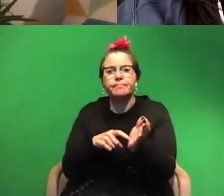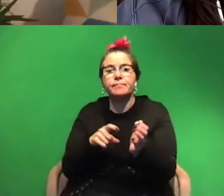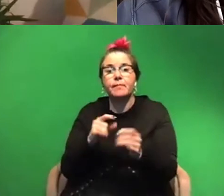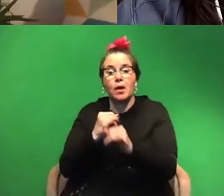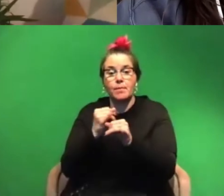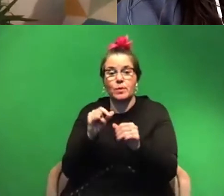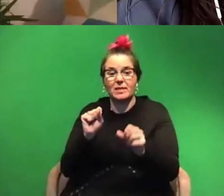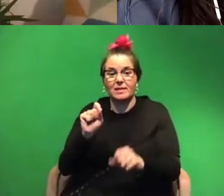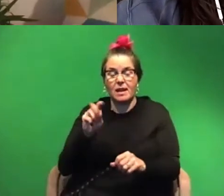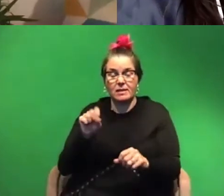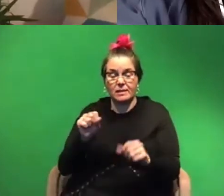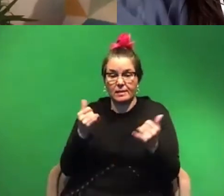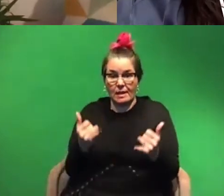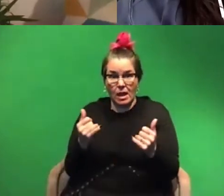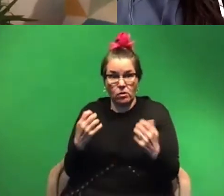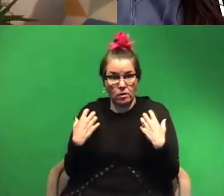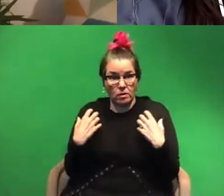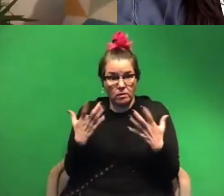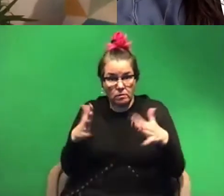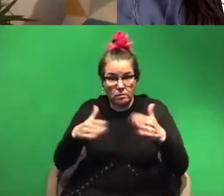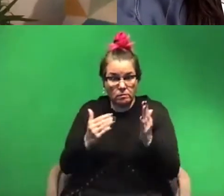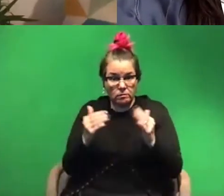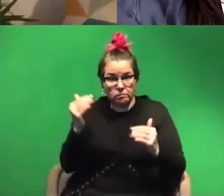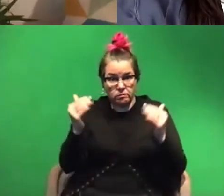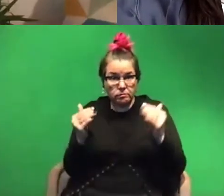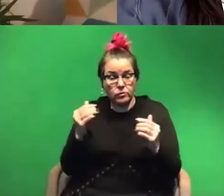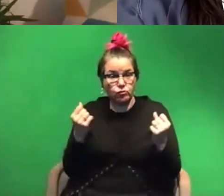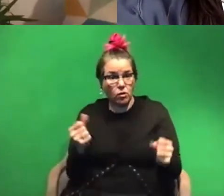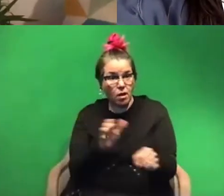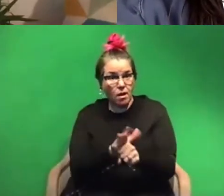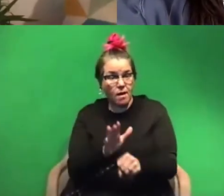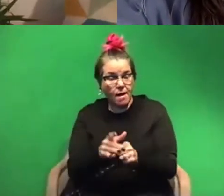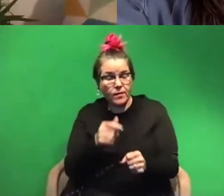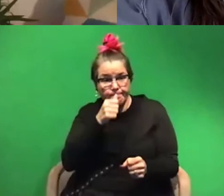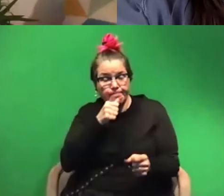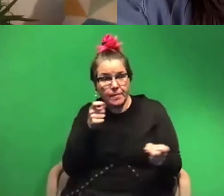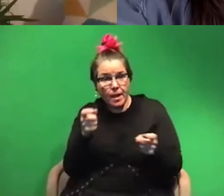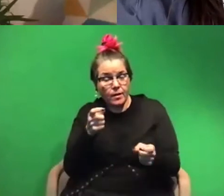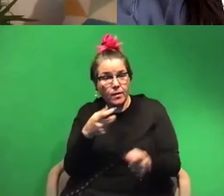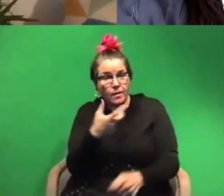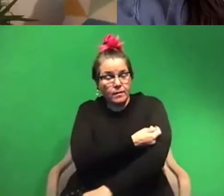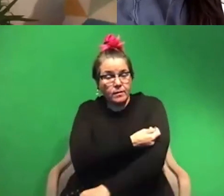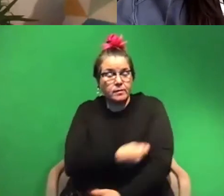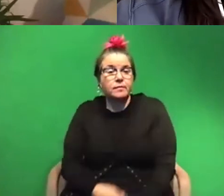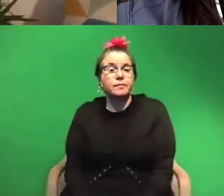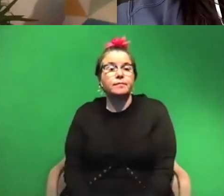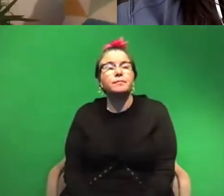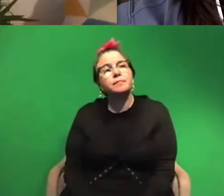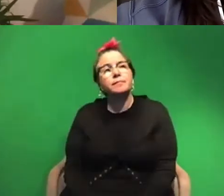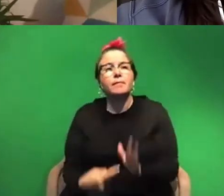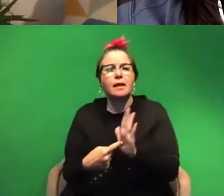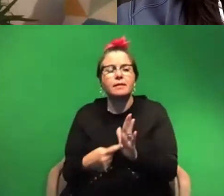status is one that is one or strong enough to handle a vaccine. For instance, cancer